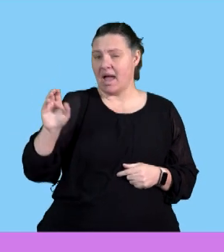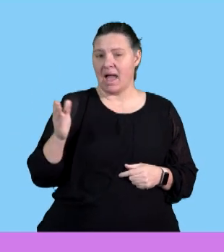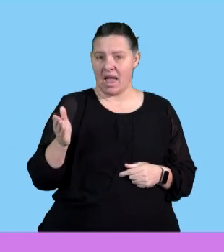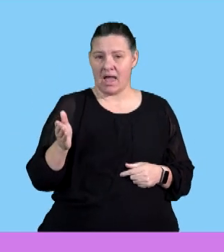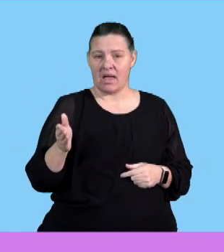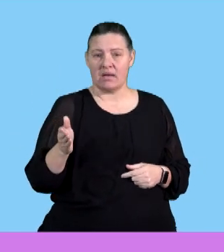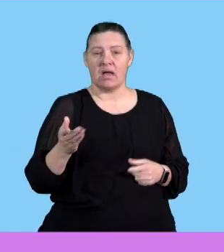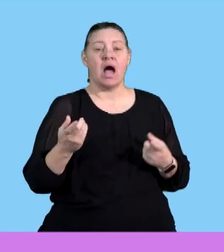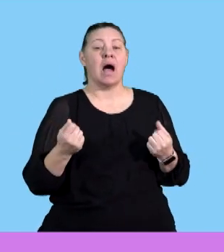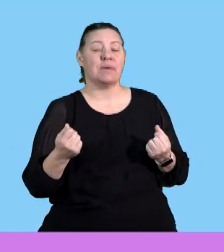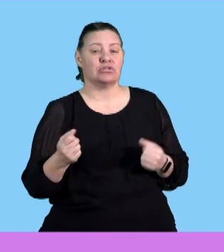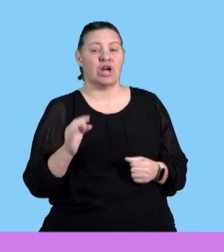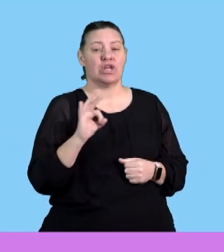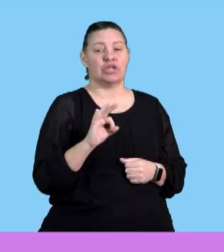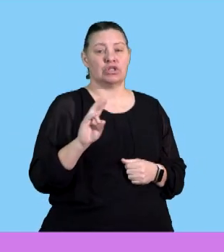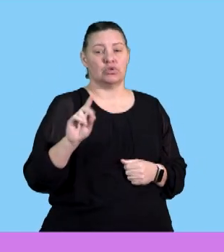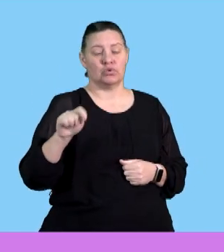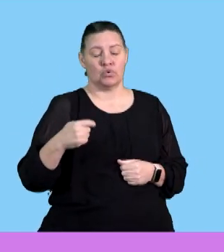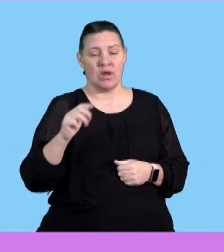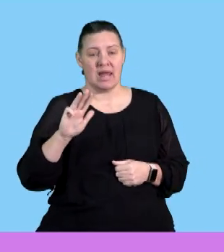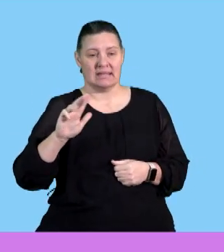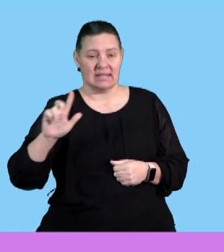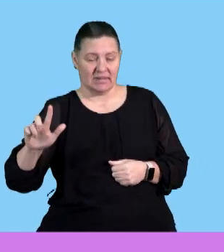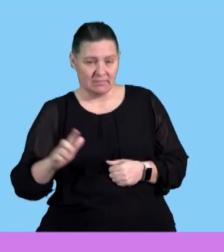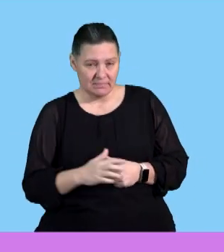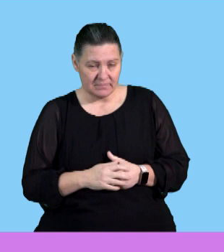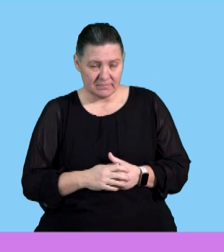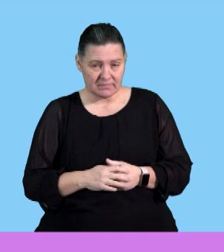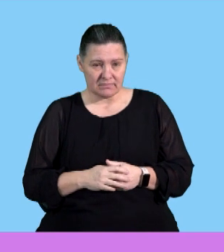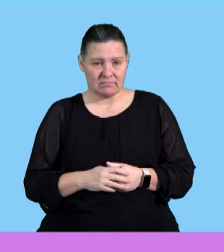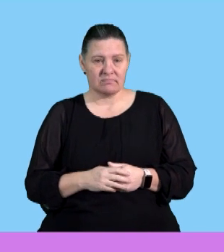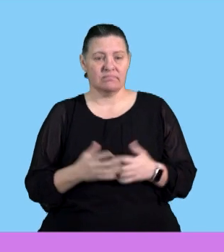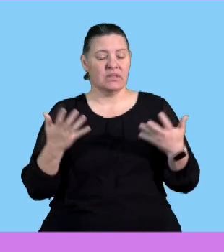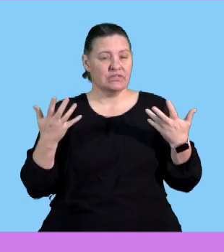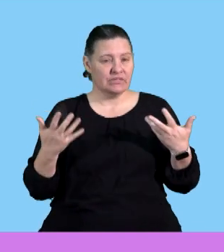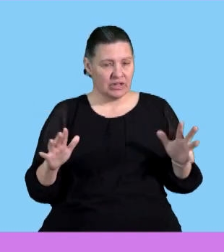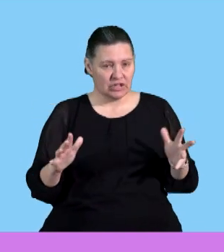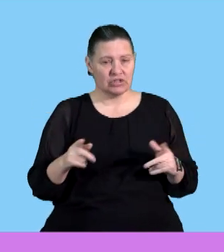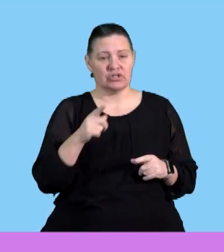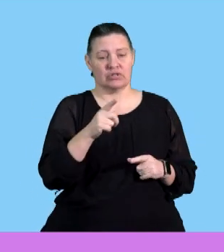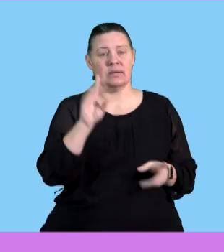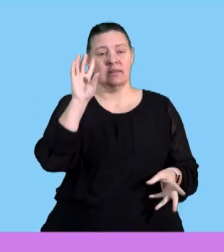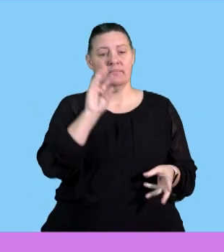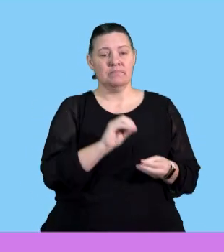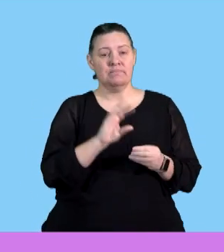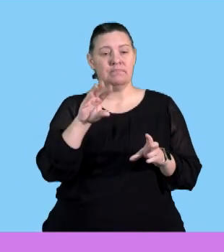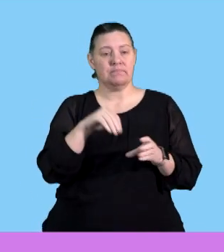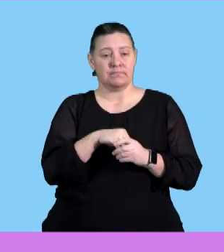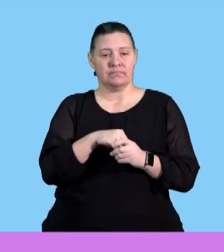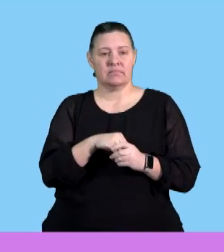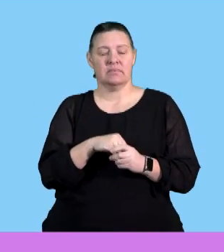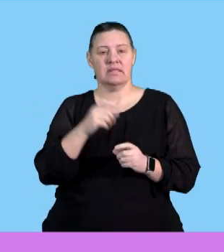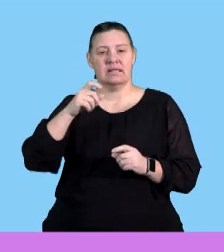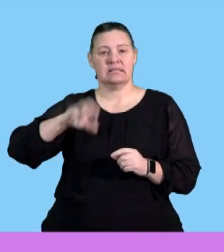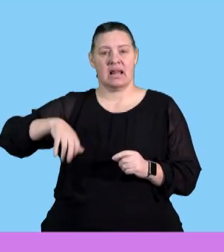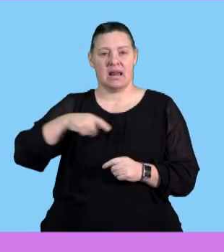asterisk cost 32 Rand 97. So already this cost, it's been included on the